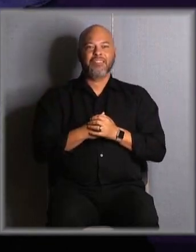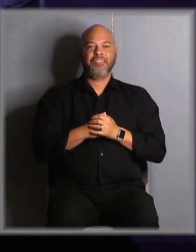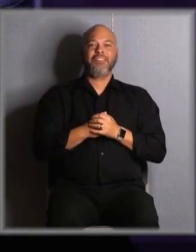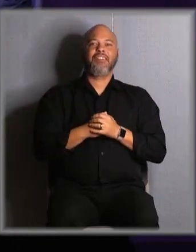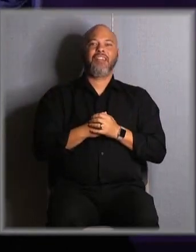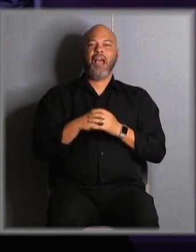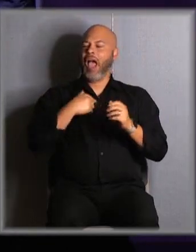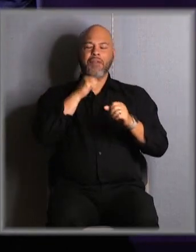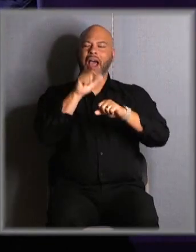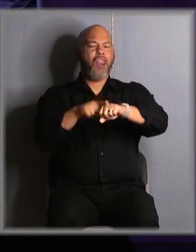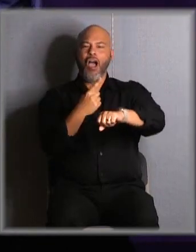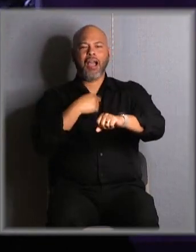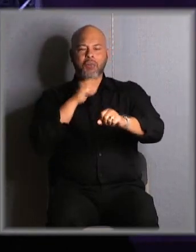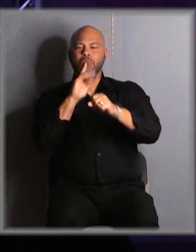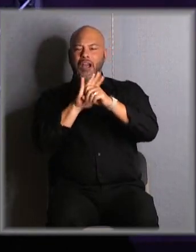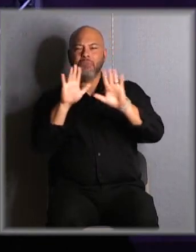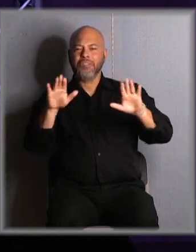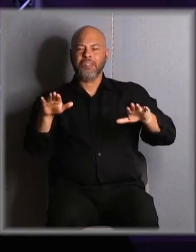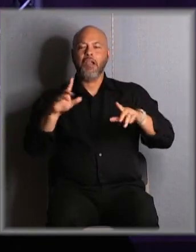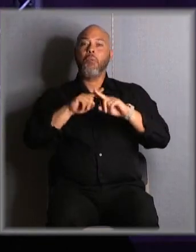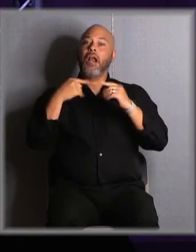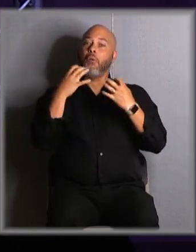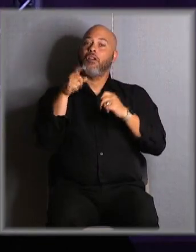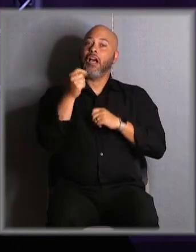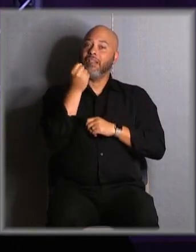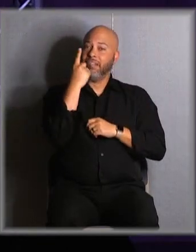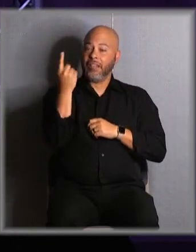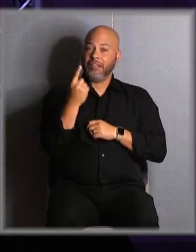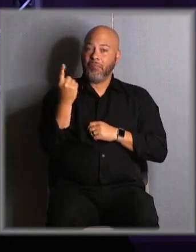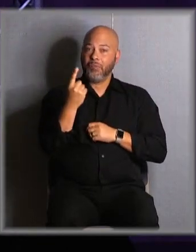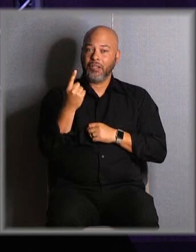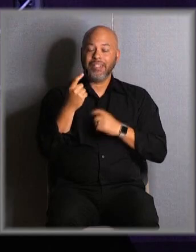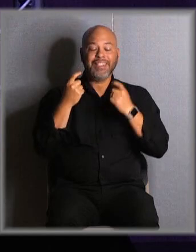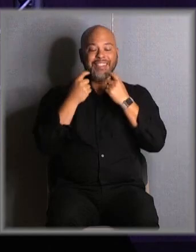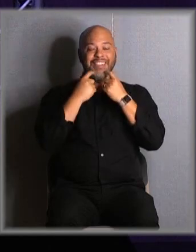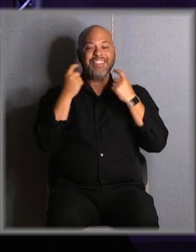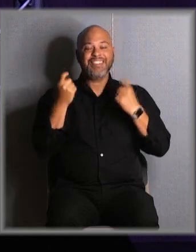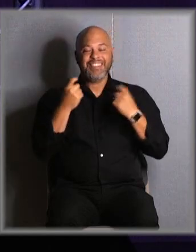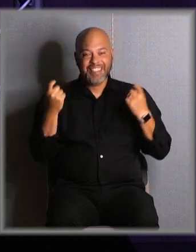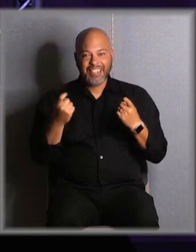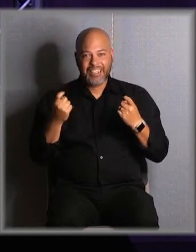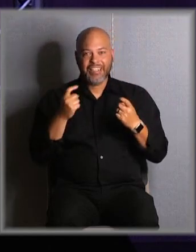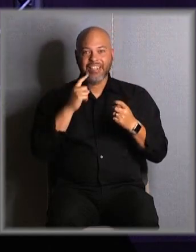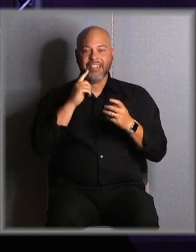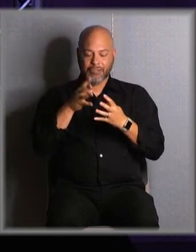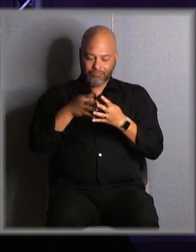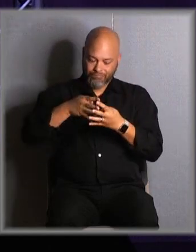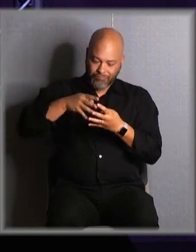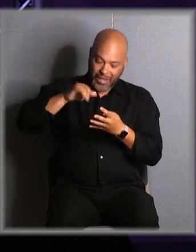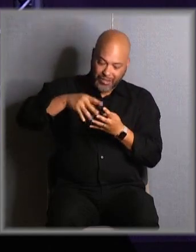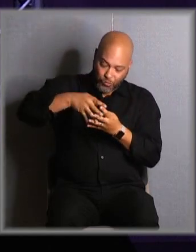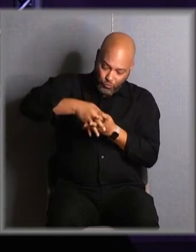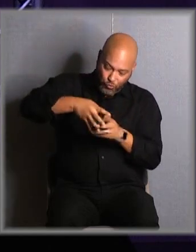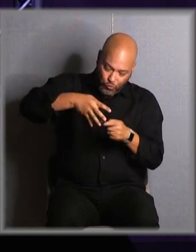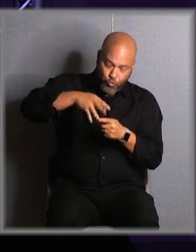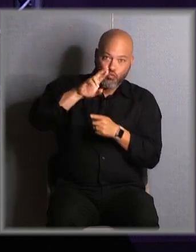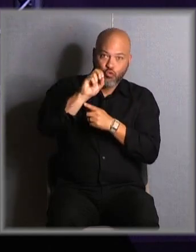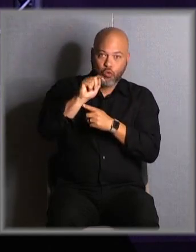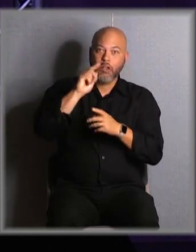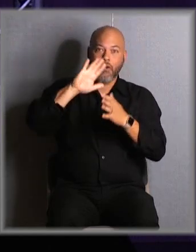I'm not going to be long. But I want us to understand something is that sin is the root of all of our problems.